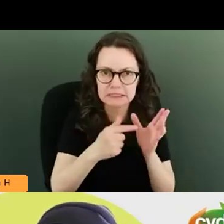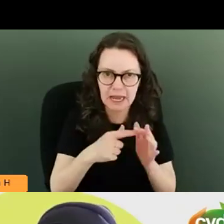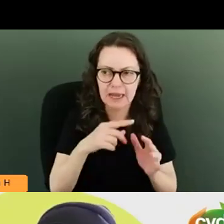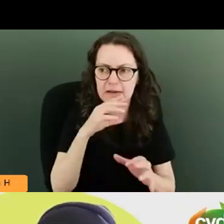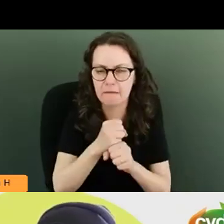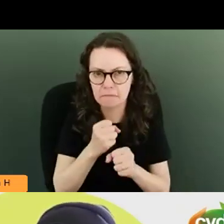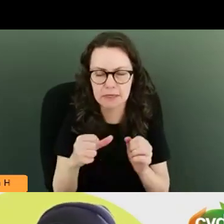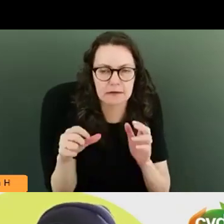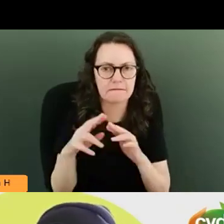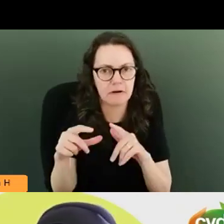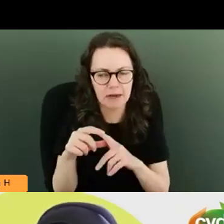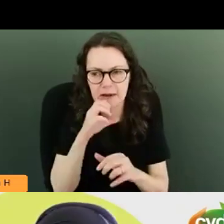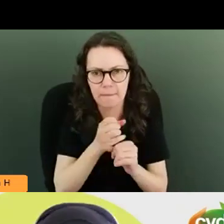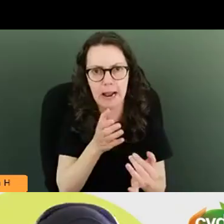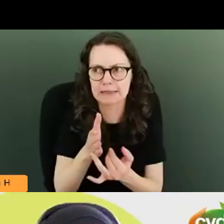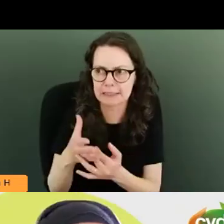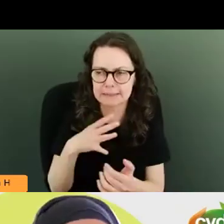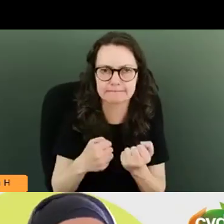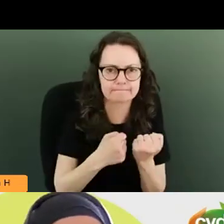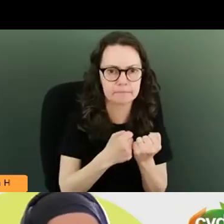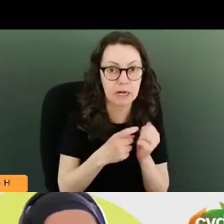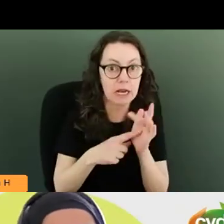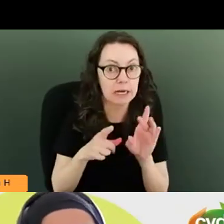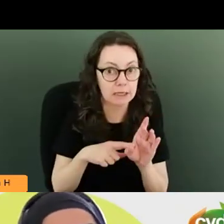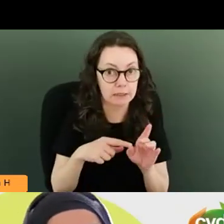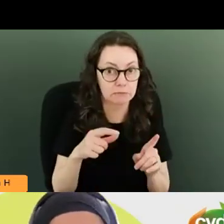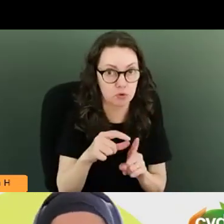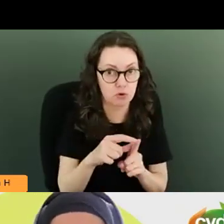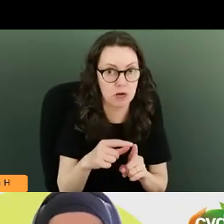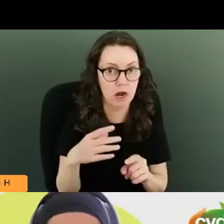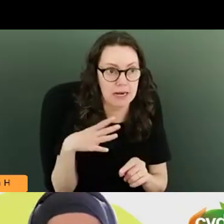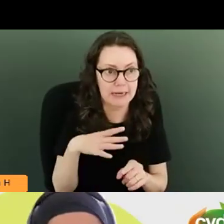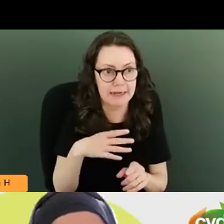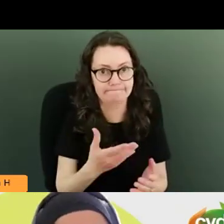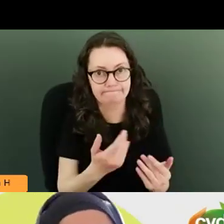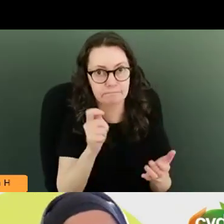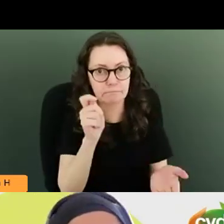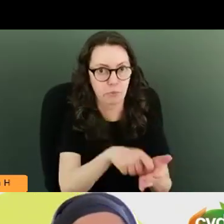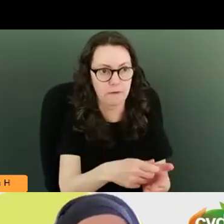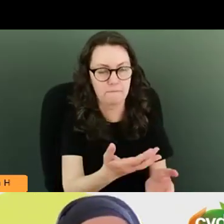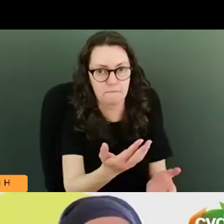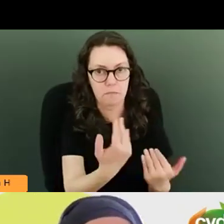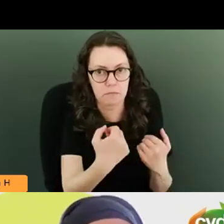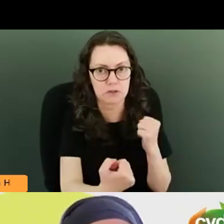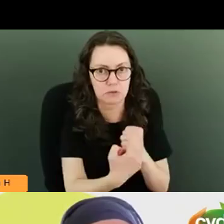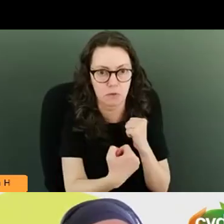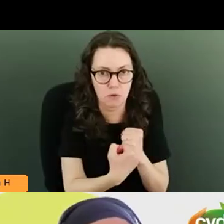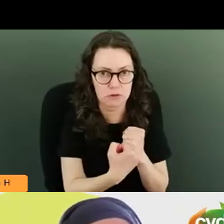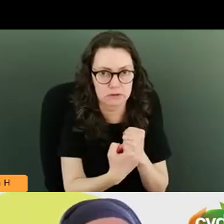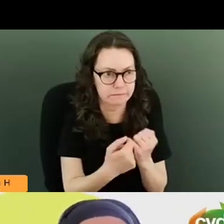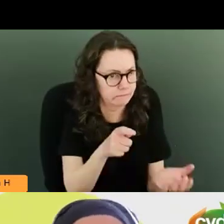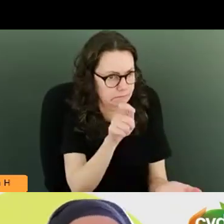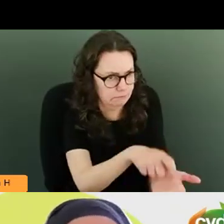the years. Lily has also had to rely on the private sector to meet needs. Having experienced gaps in